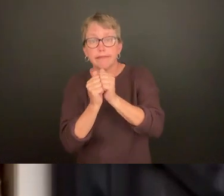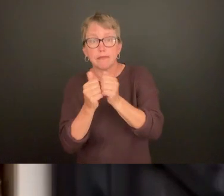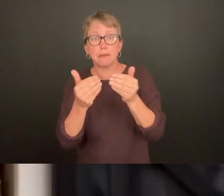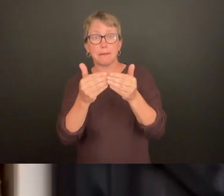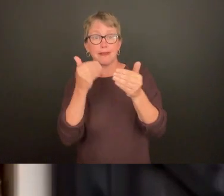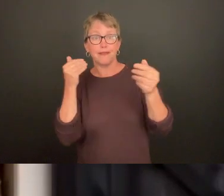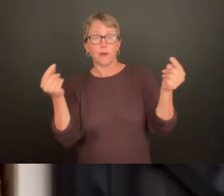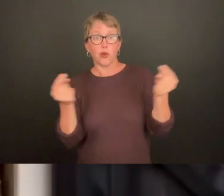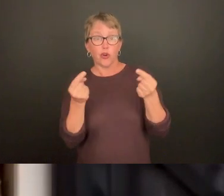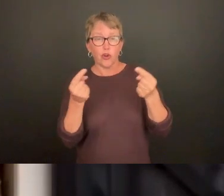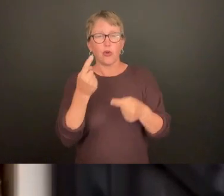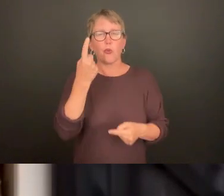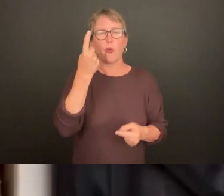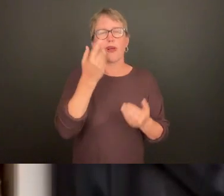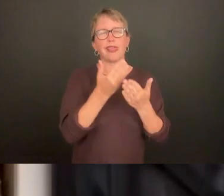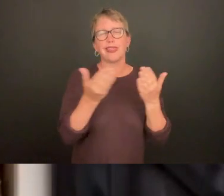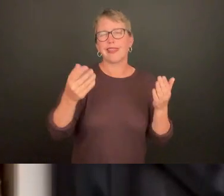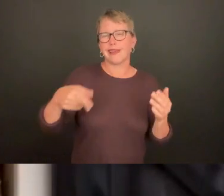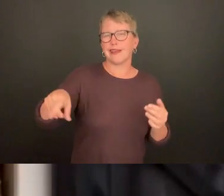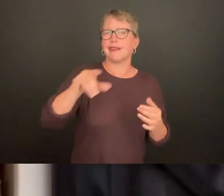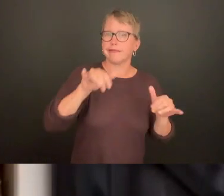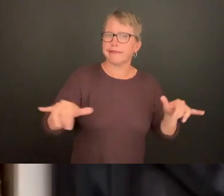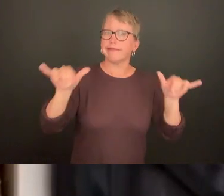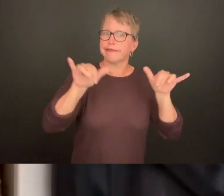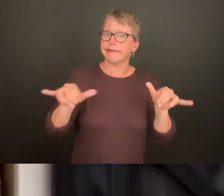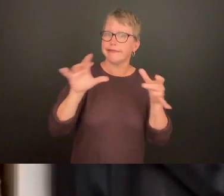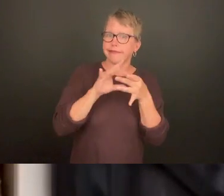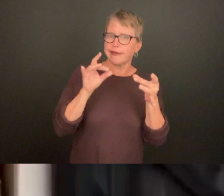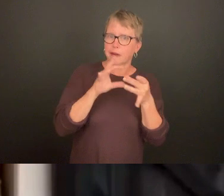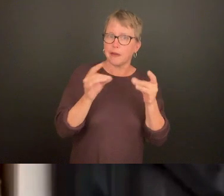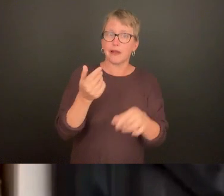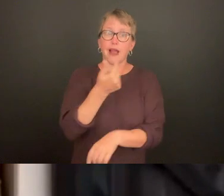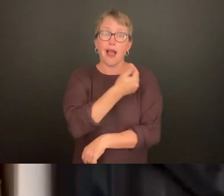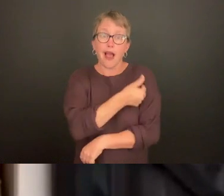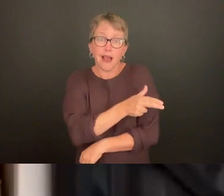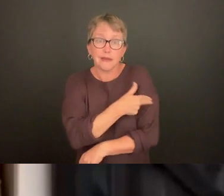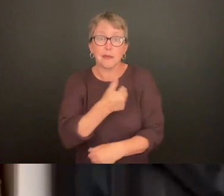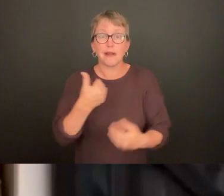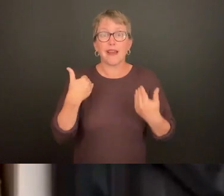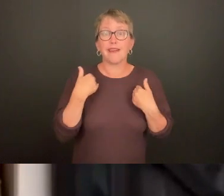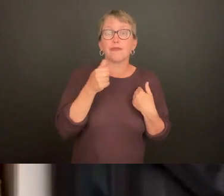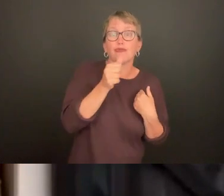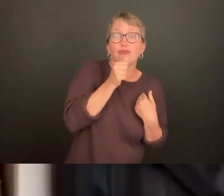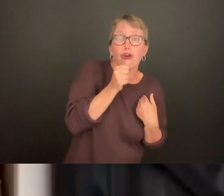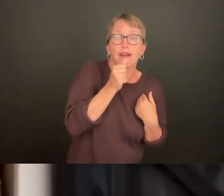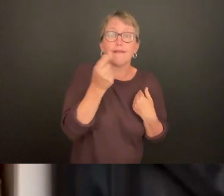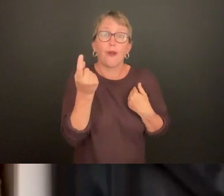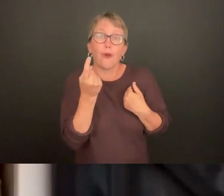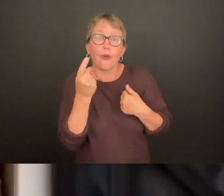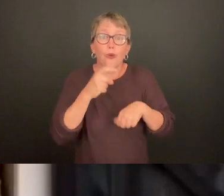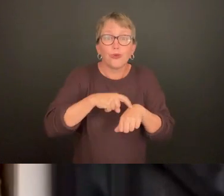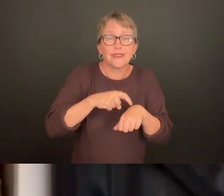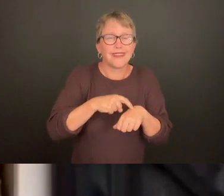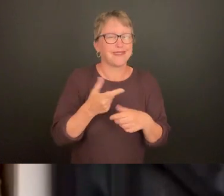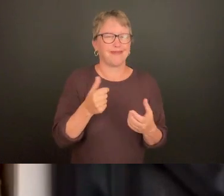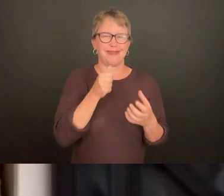privacy. You're in a hospital, you have multiple people in the same room, or even if you're not, even if you had a private room, you have